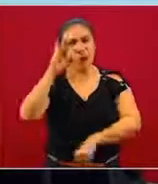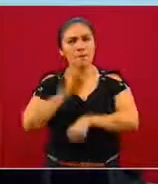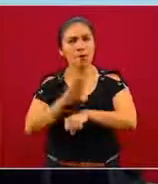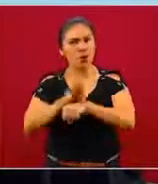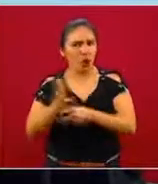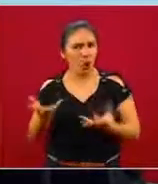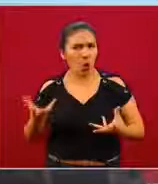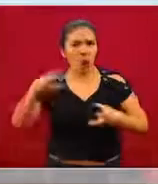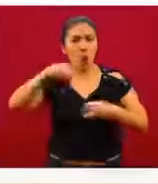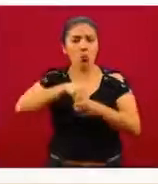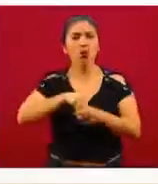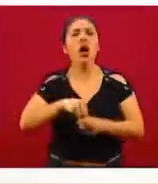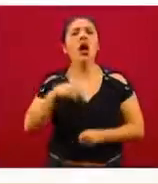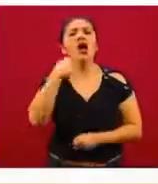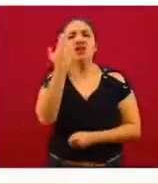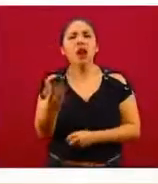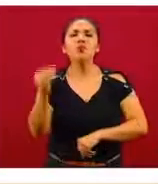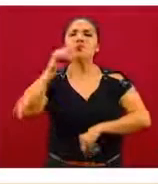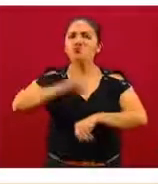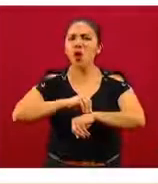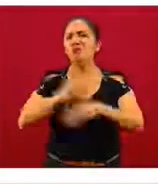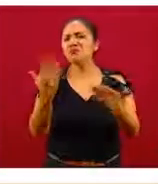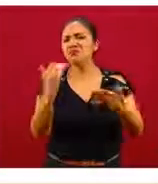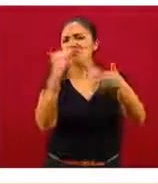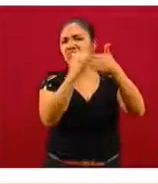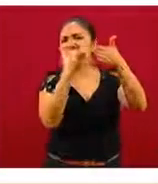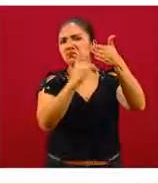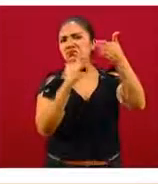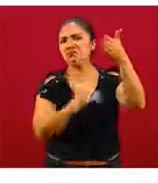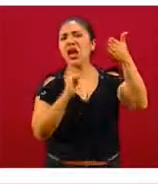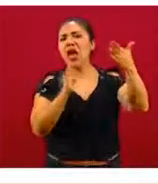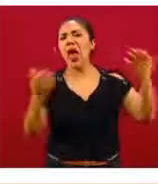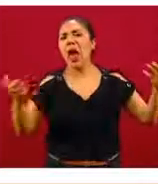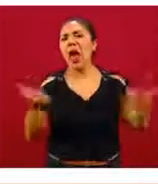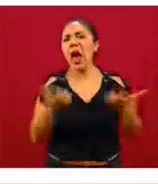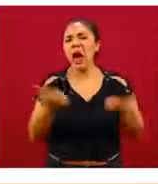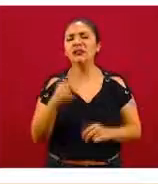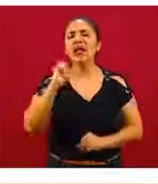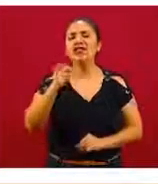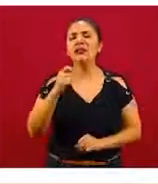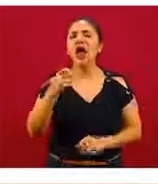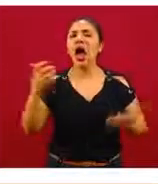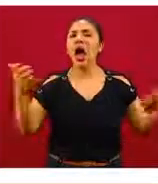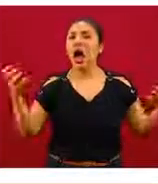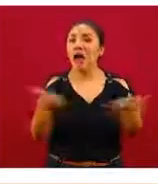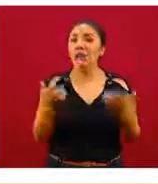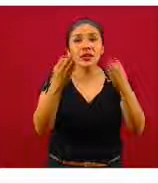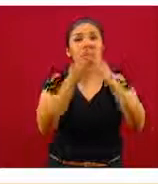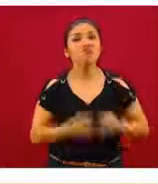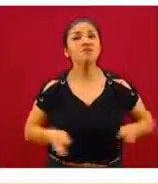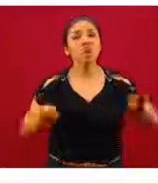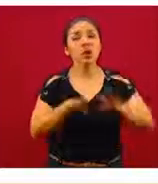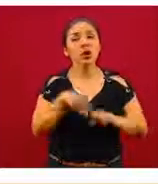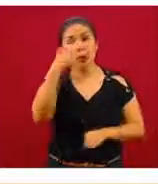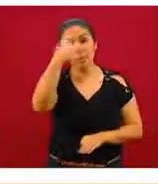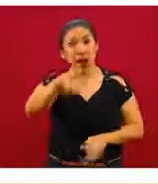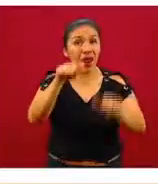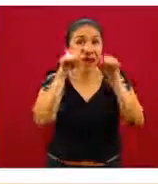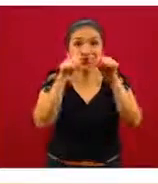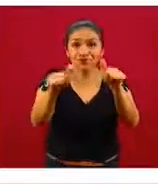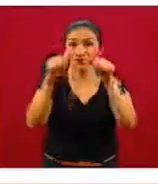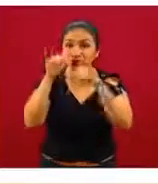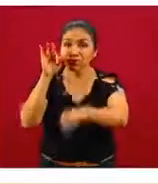In the comprehensive protection system, what we have done is proposed a set of actions, which we are calling